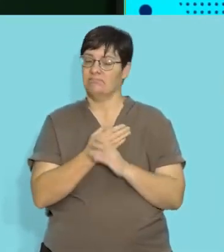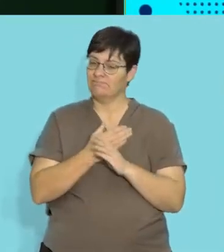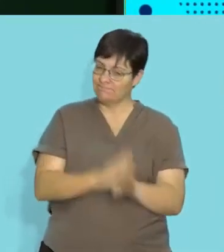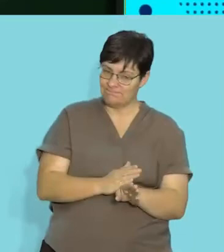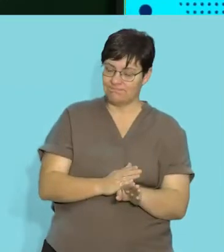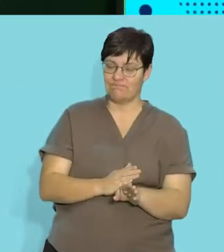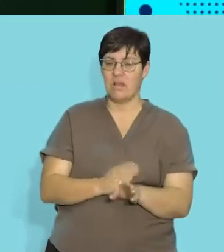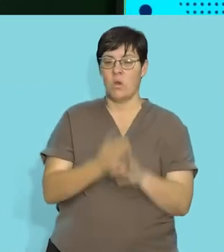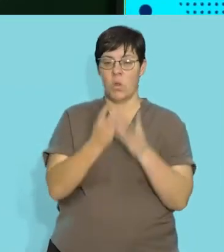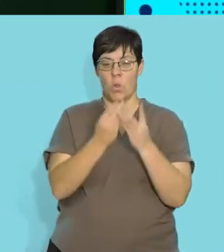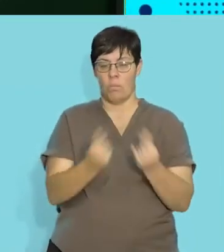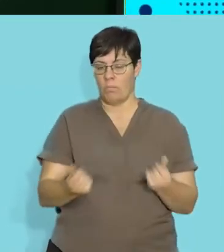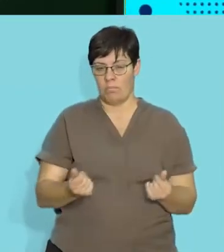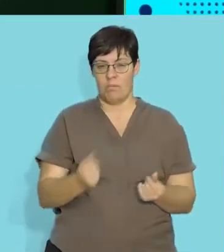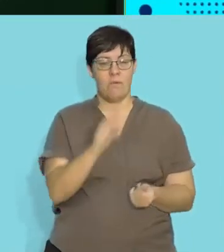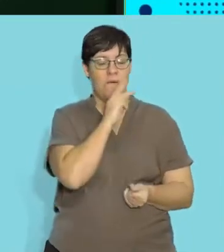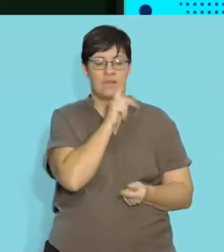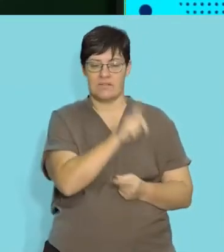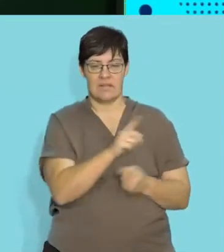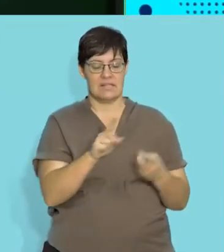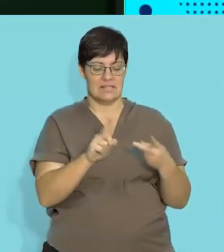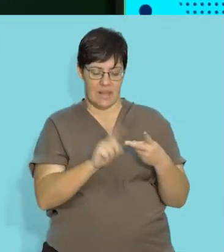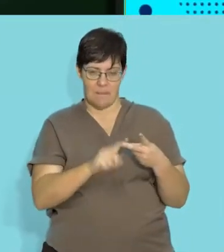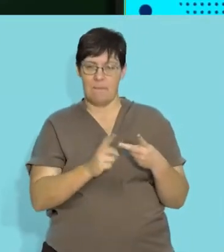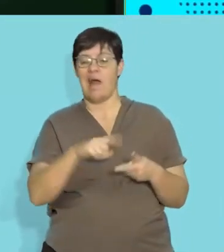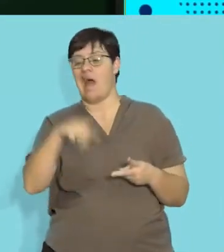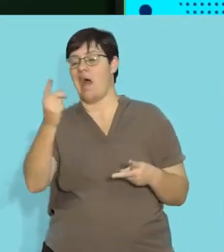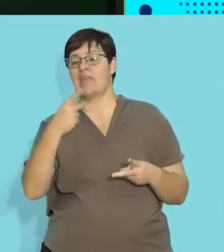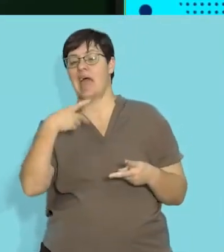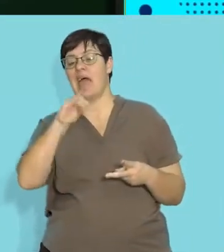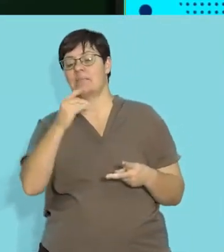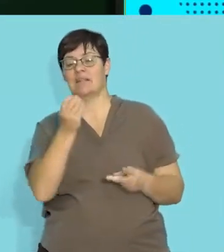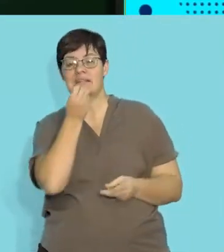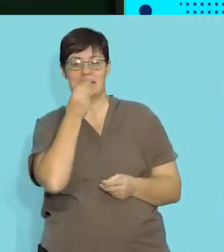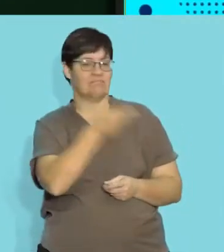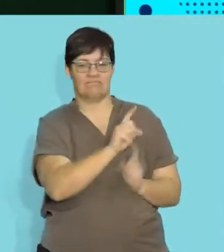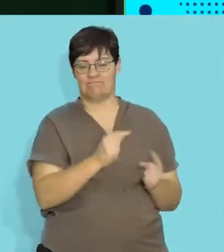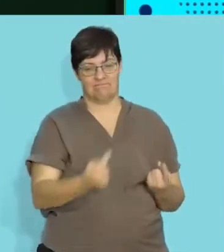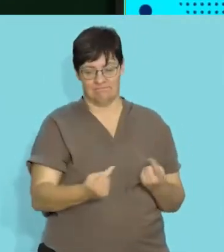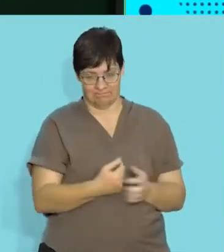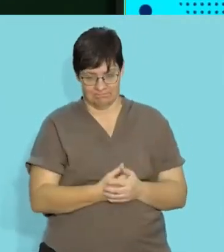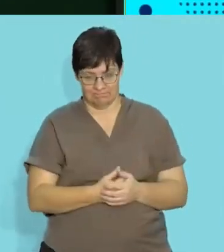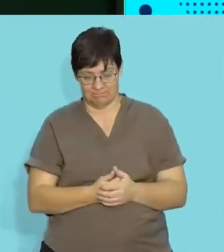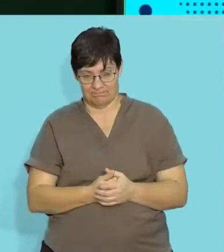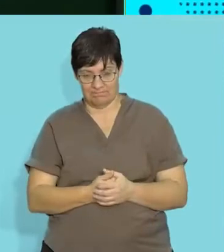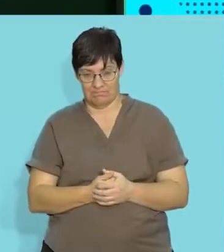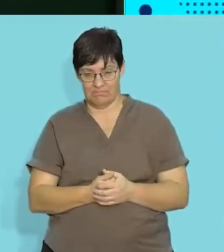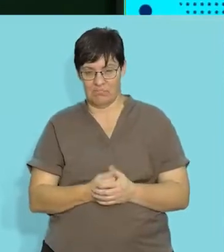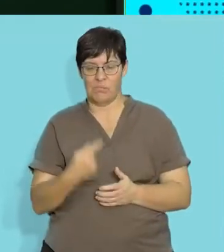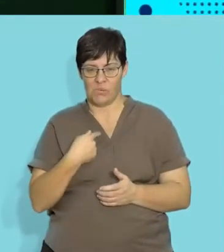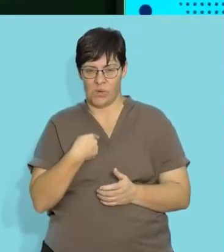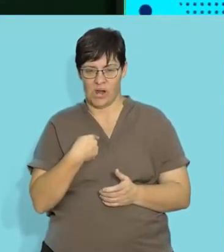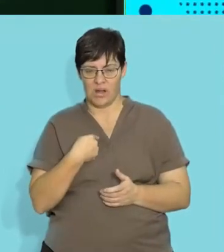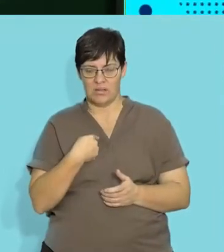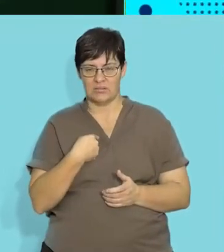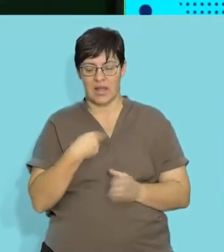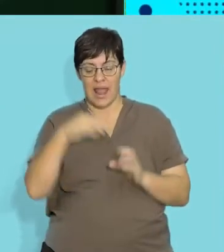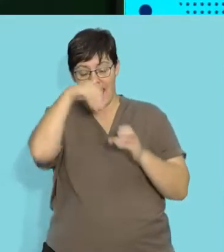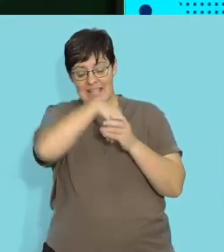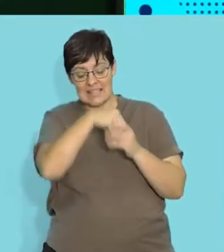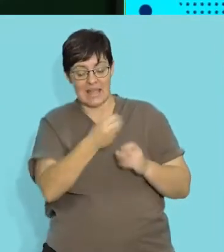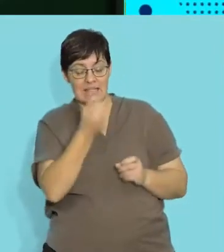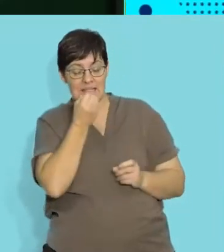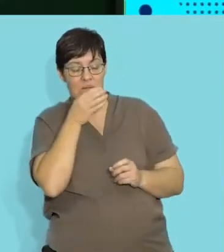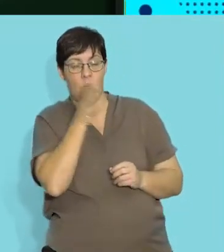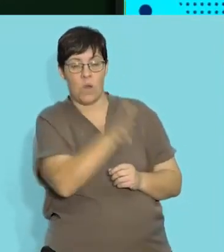being dehydrated, but second, it prevents it from being consumed by other animals, herbivores, that would want to extract the nutrients